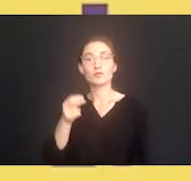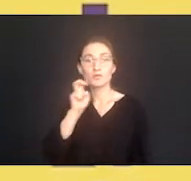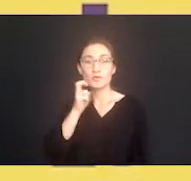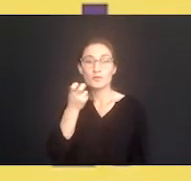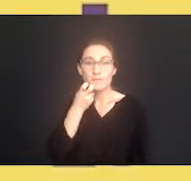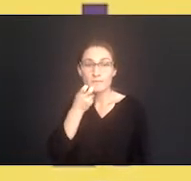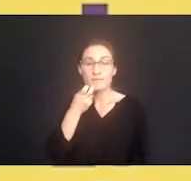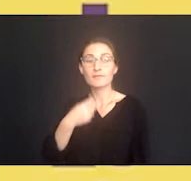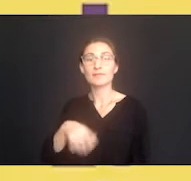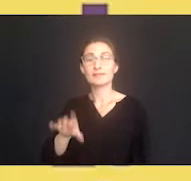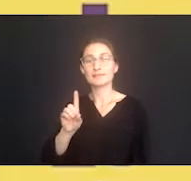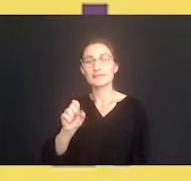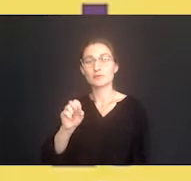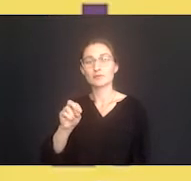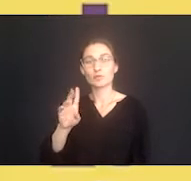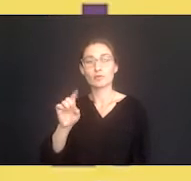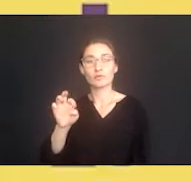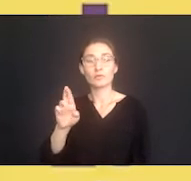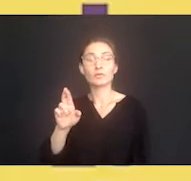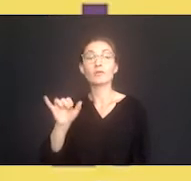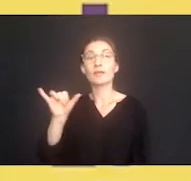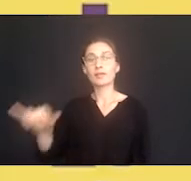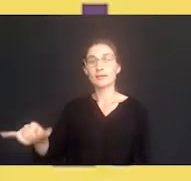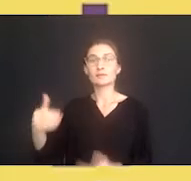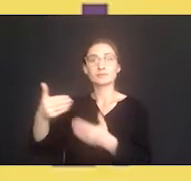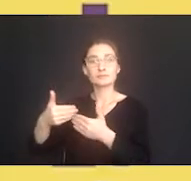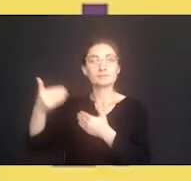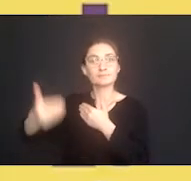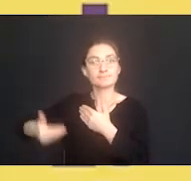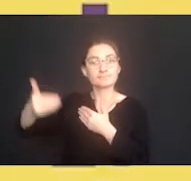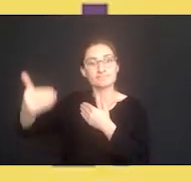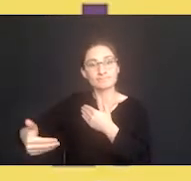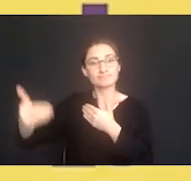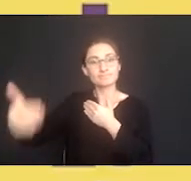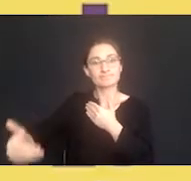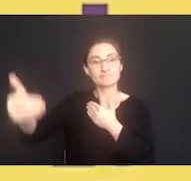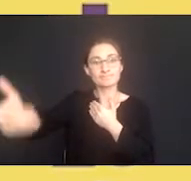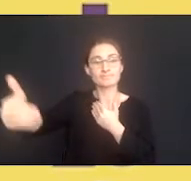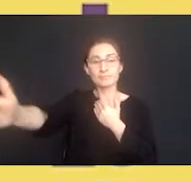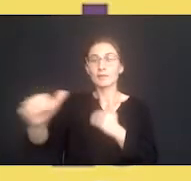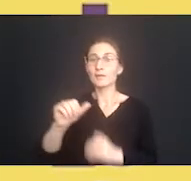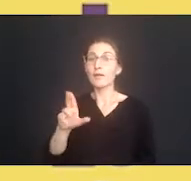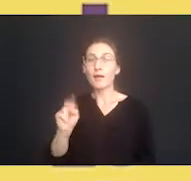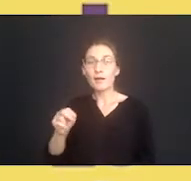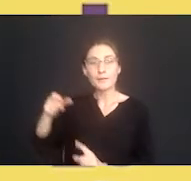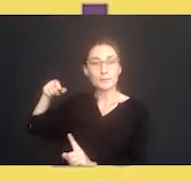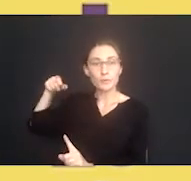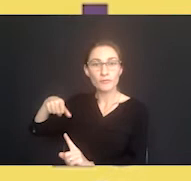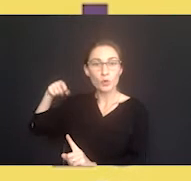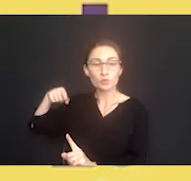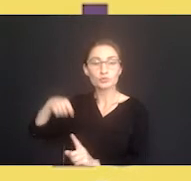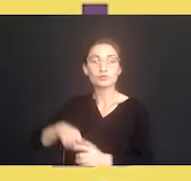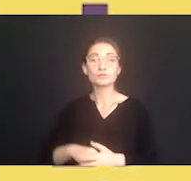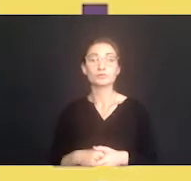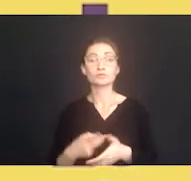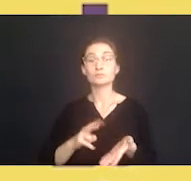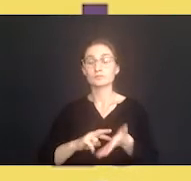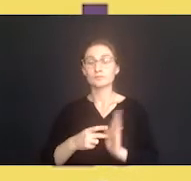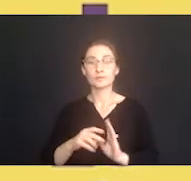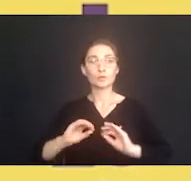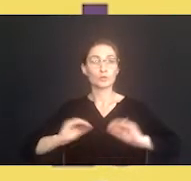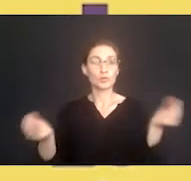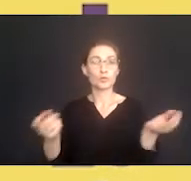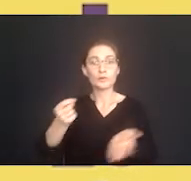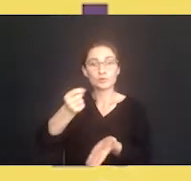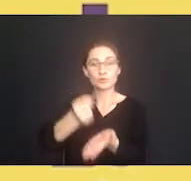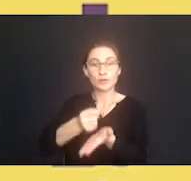by a tendency to have recurrent, unprovoked seizures. And by unprovoked, we mean that it is a seizure that is not due to a